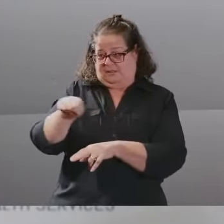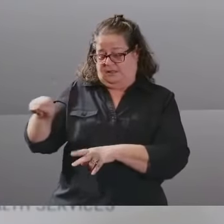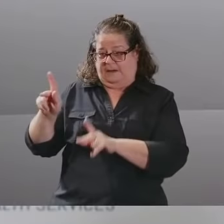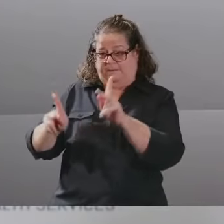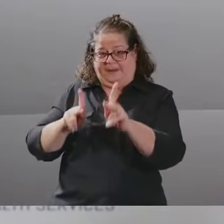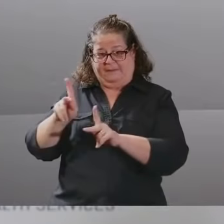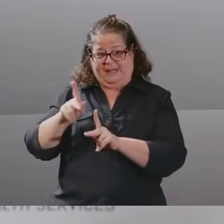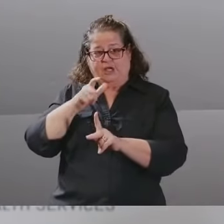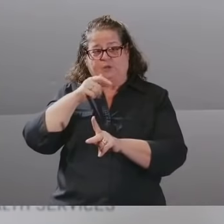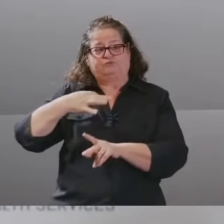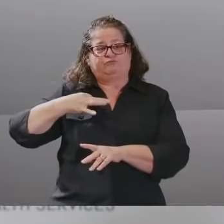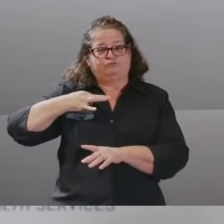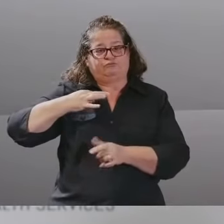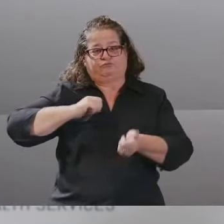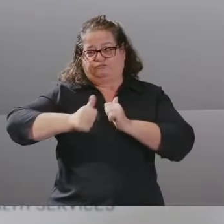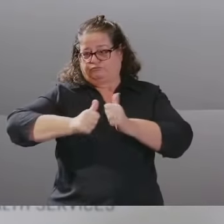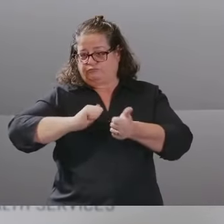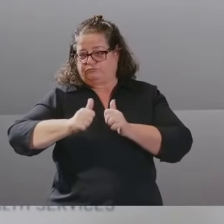In our Senate race,